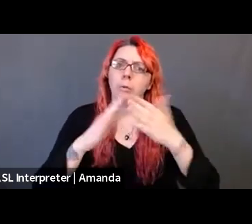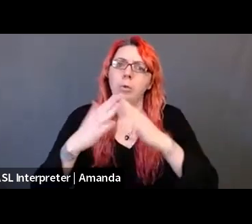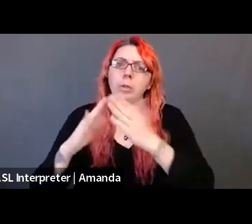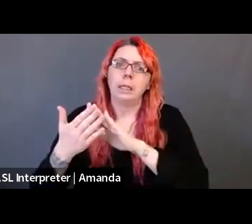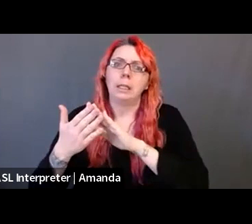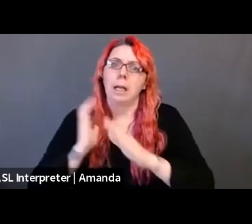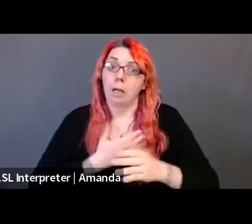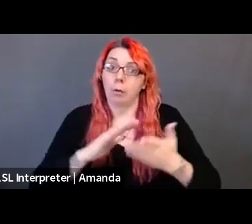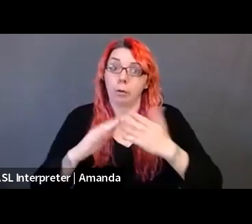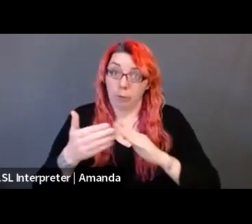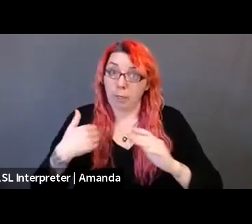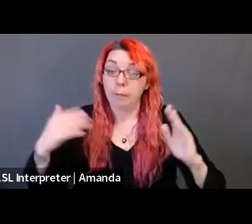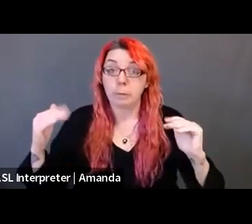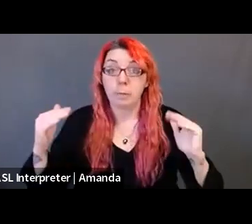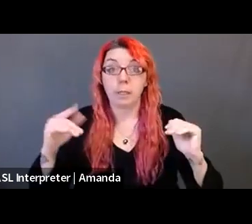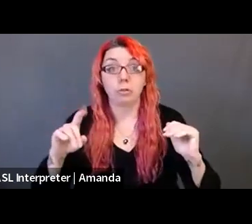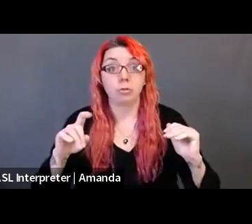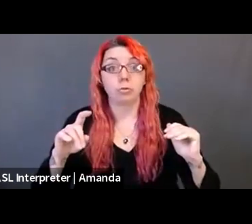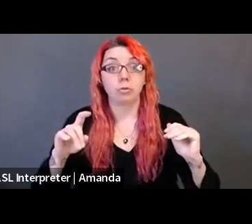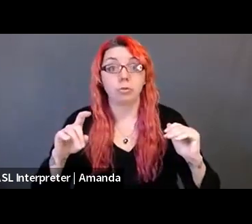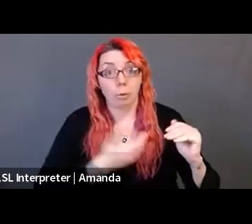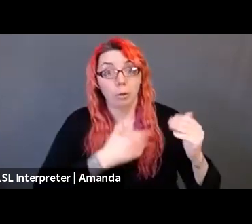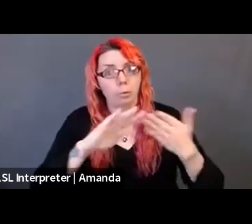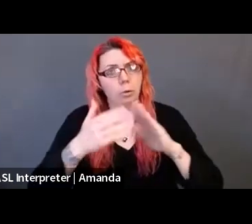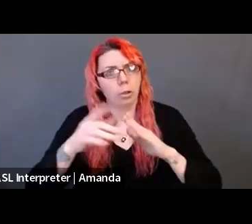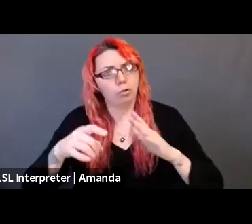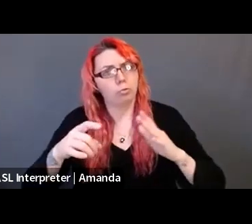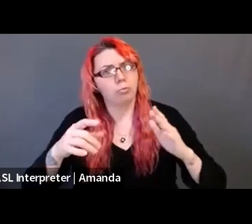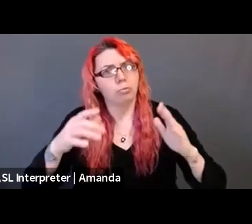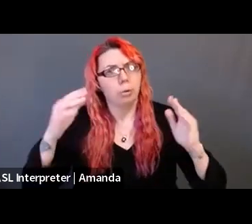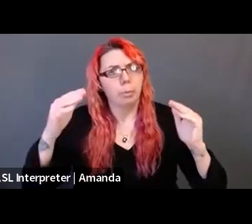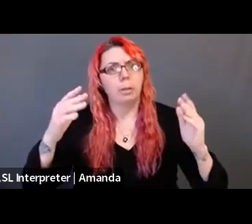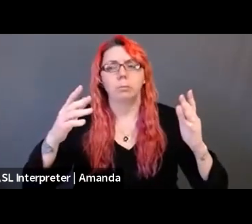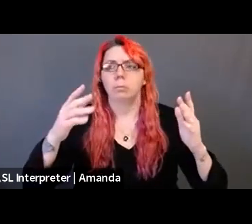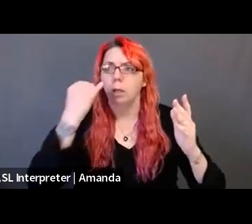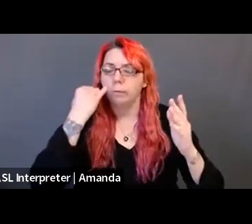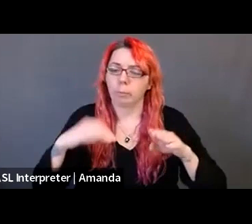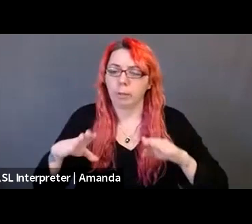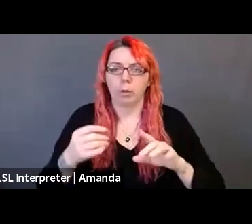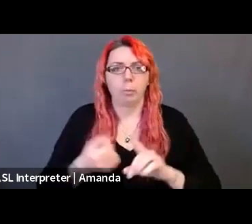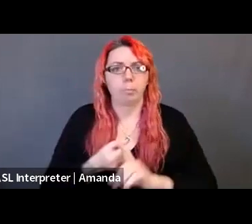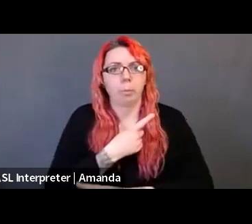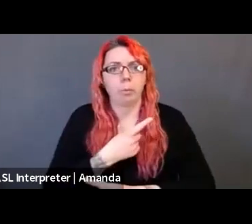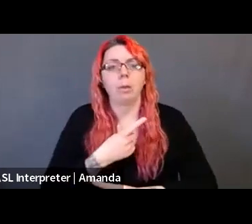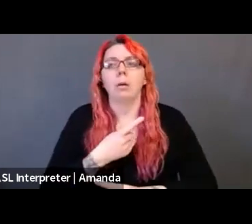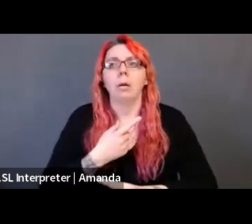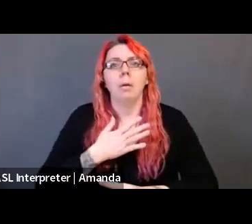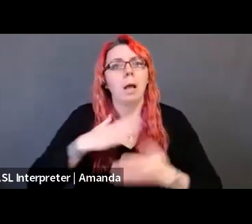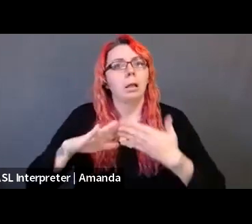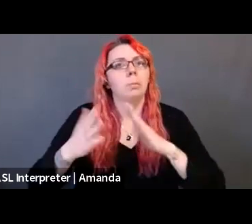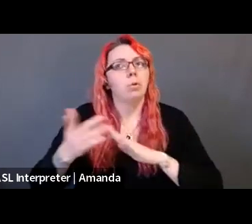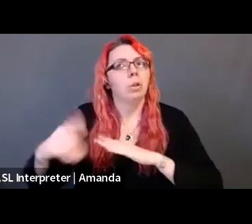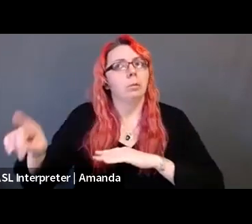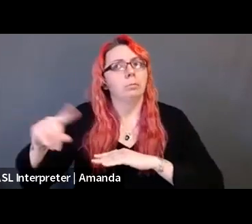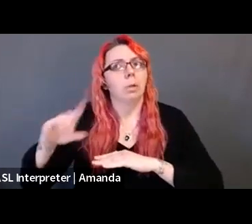each other, and we are open to getting feedback when that our behavior is inconsistent with that, right? So just to talk about how calling